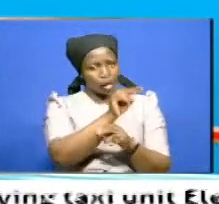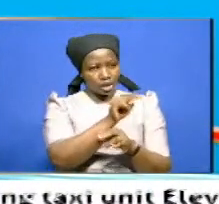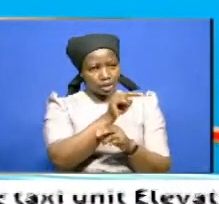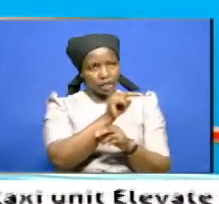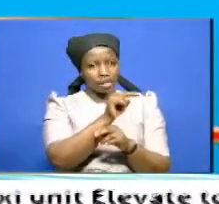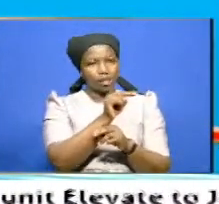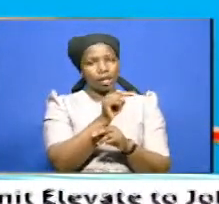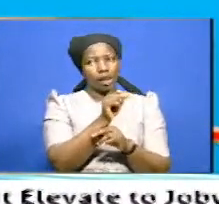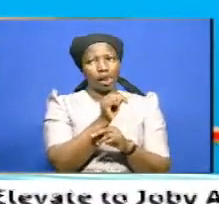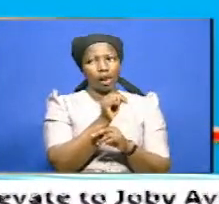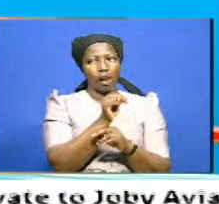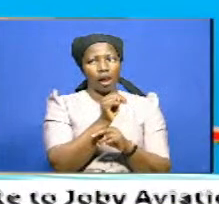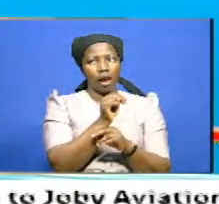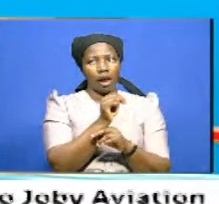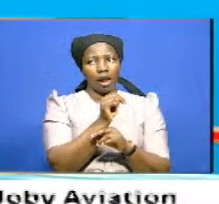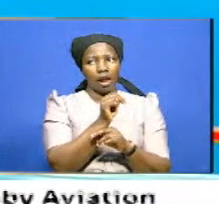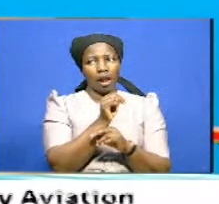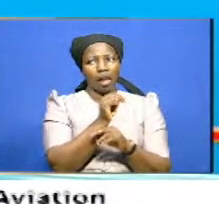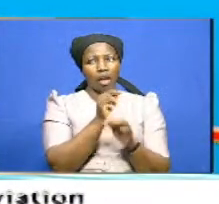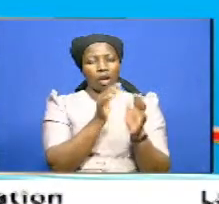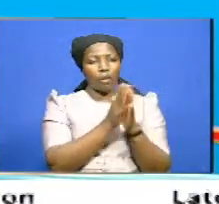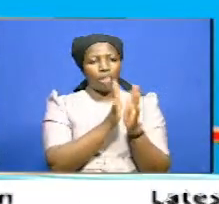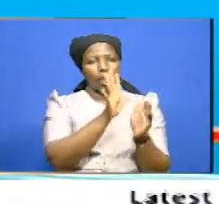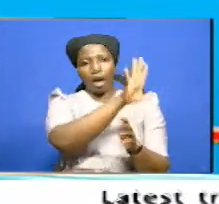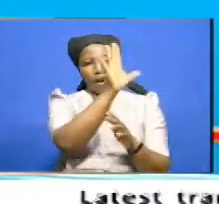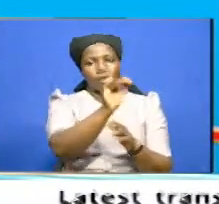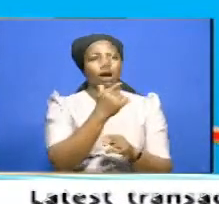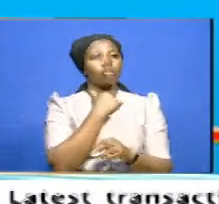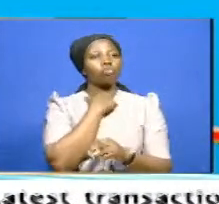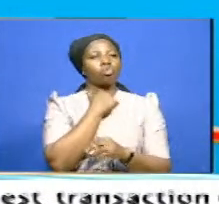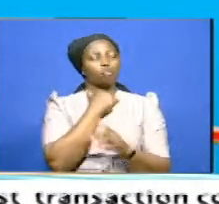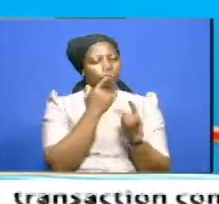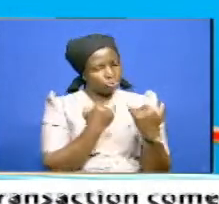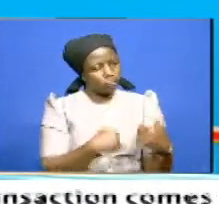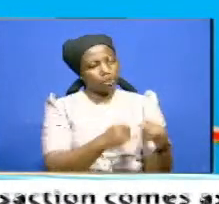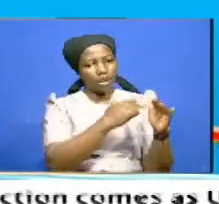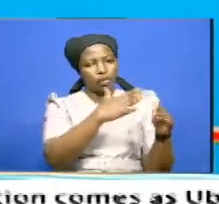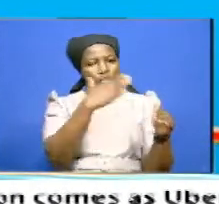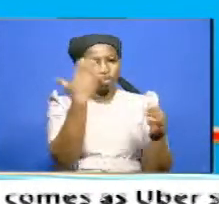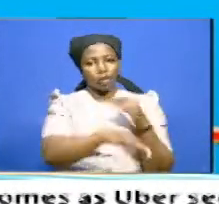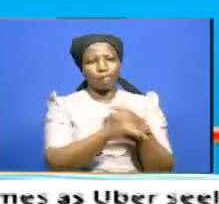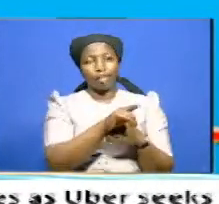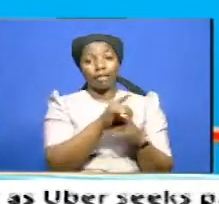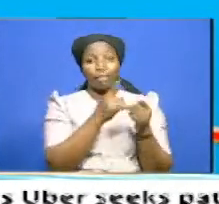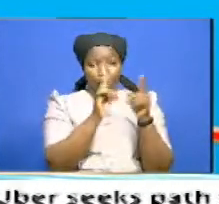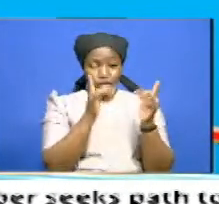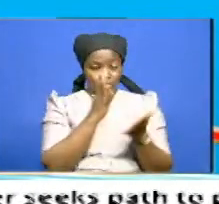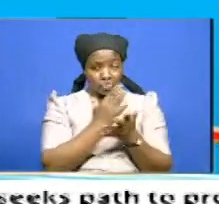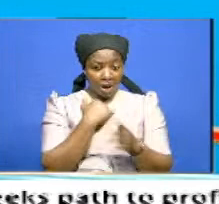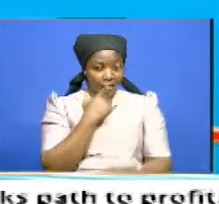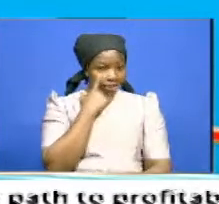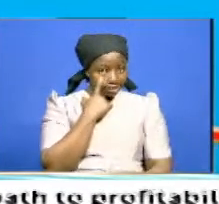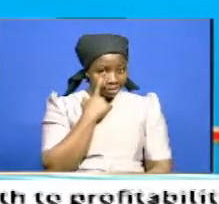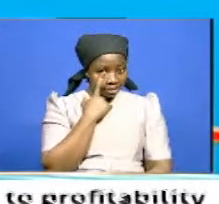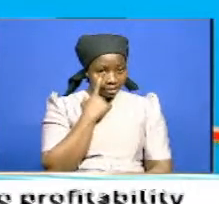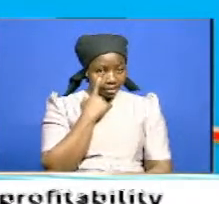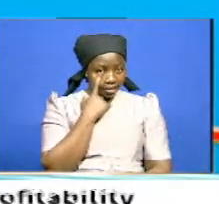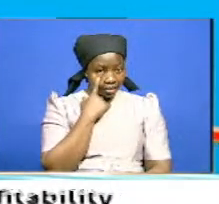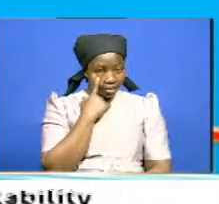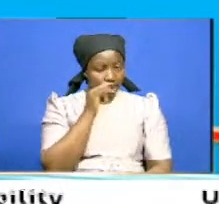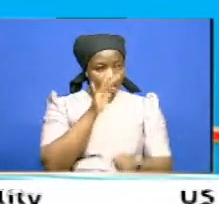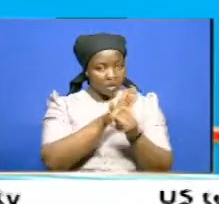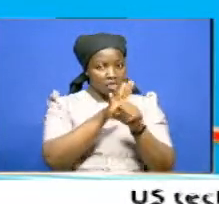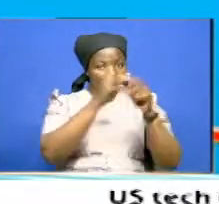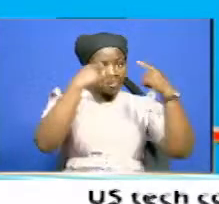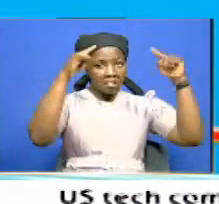Nations, with African Union to try and stop this. But we haven't seen, you know, much success